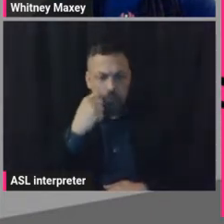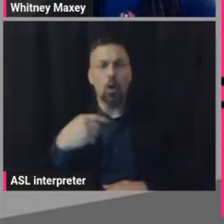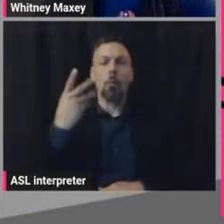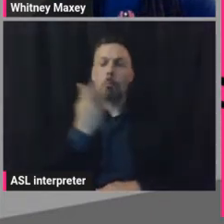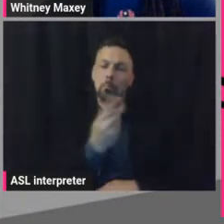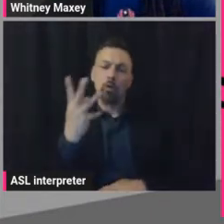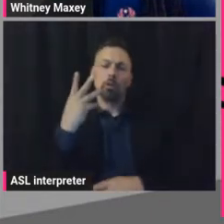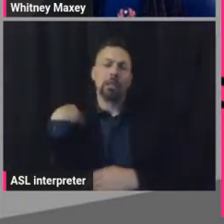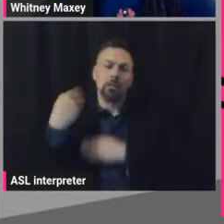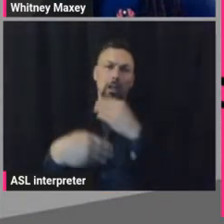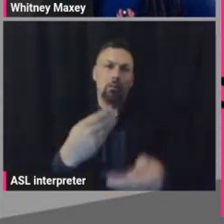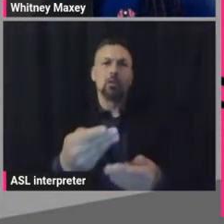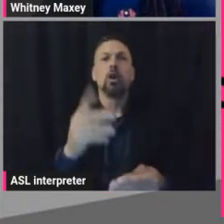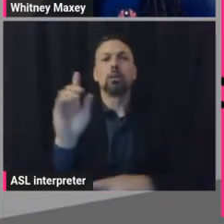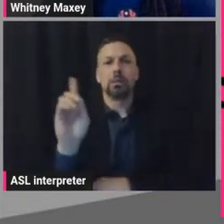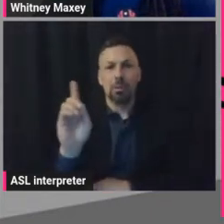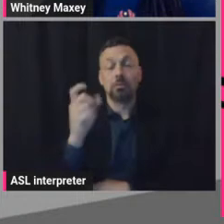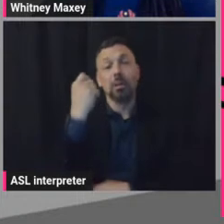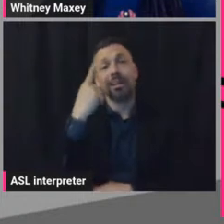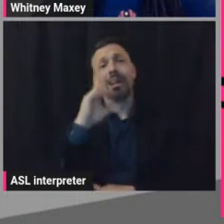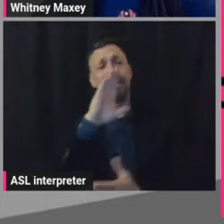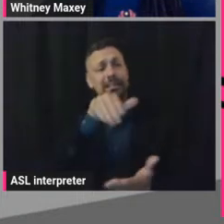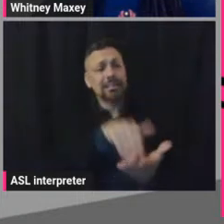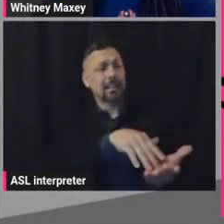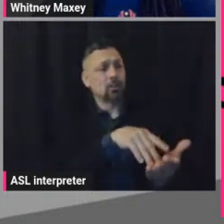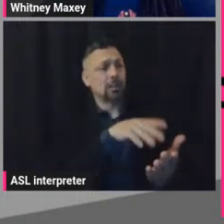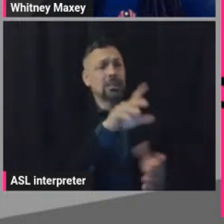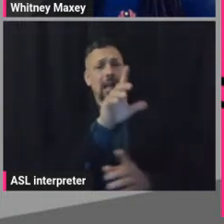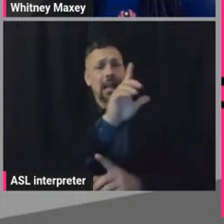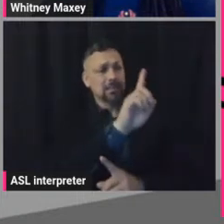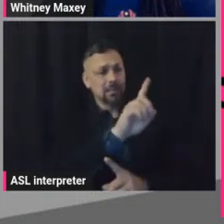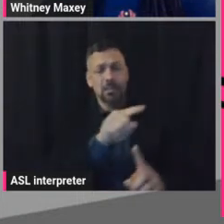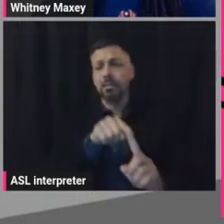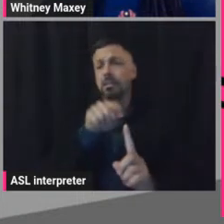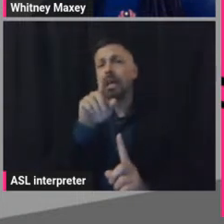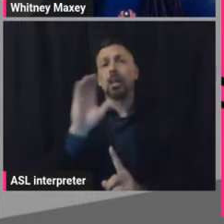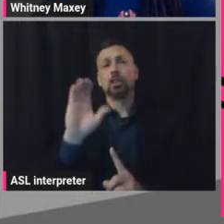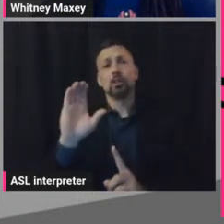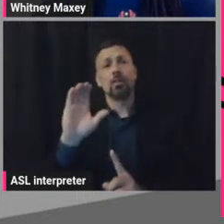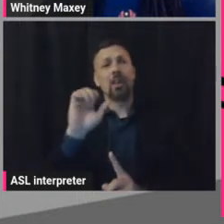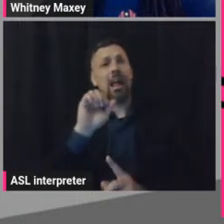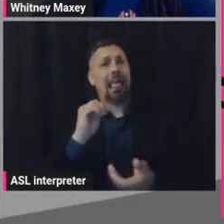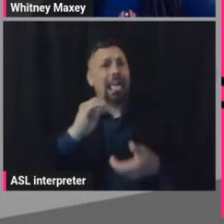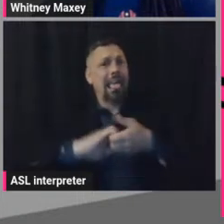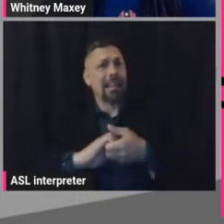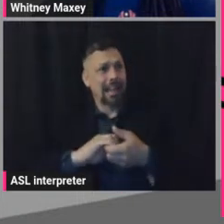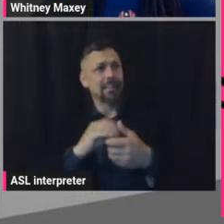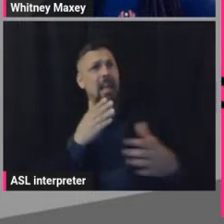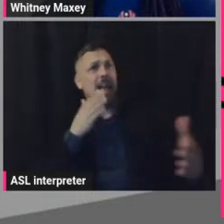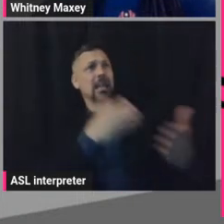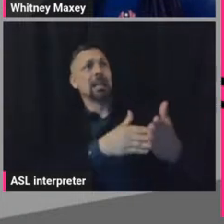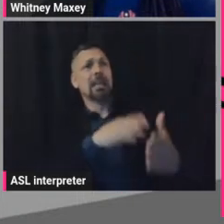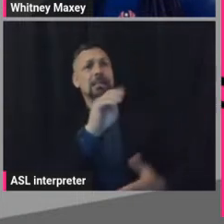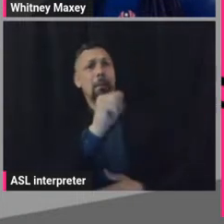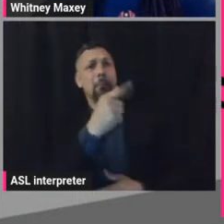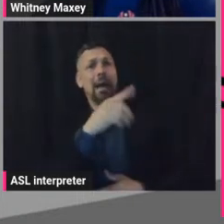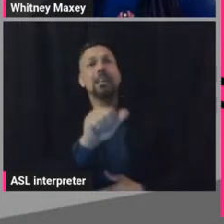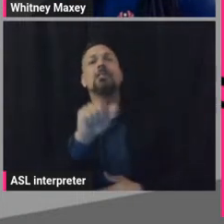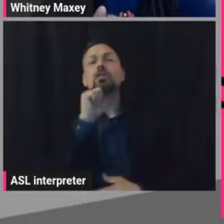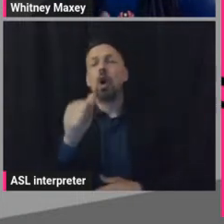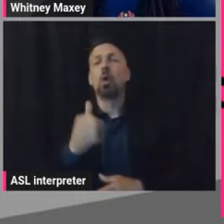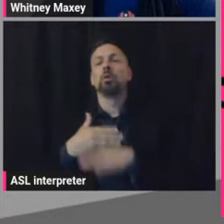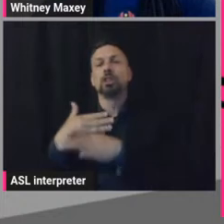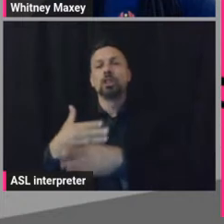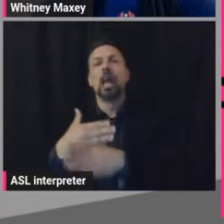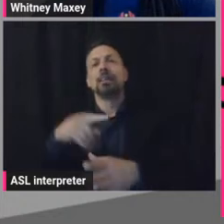democracy. But centrist and conservative allies within this front against MAGA do not share the depth and